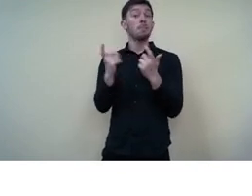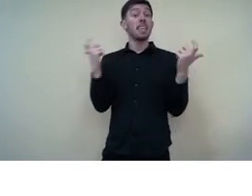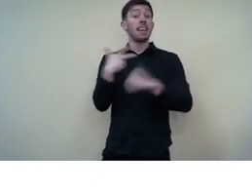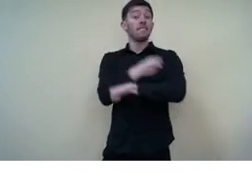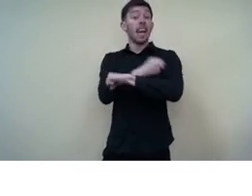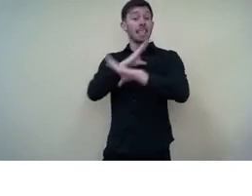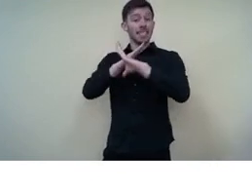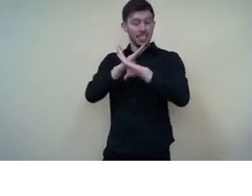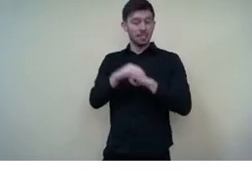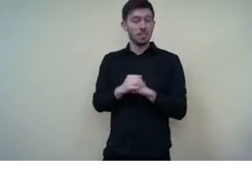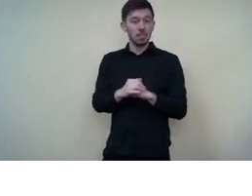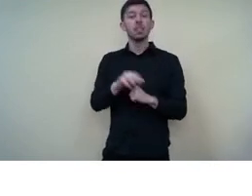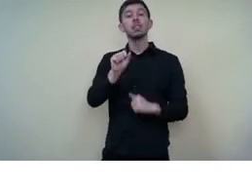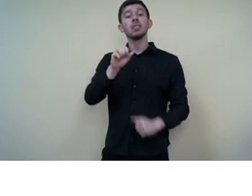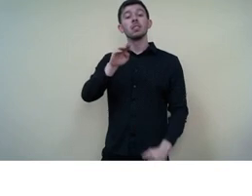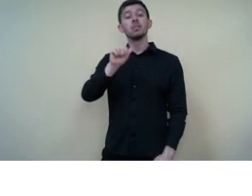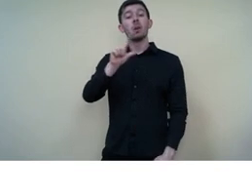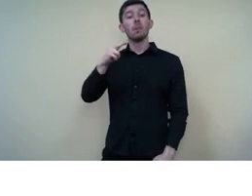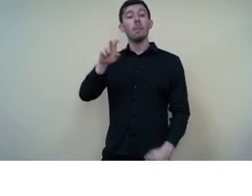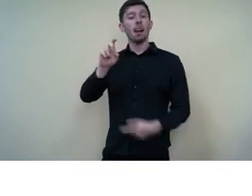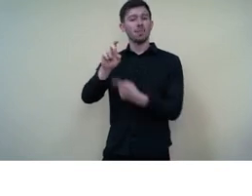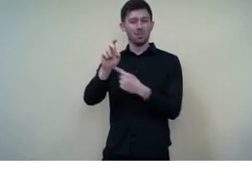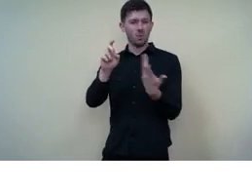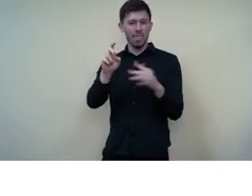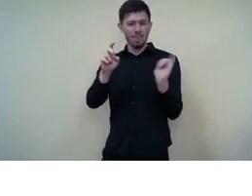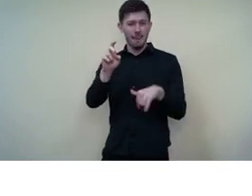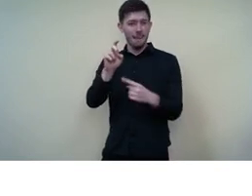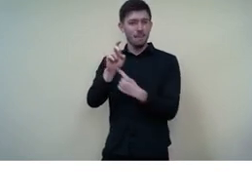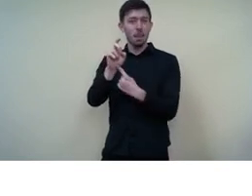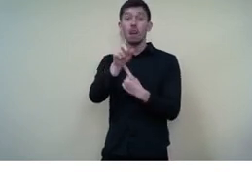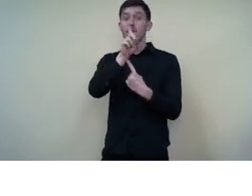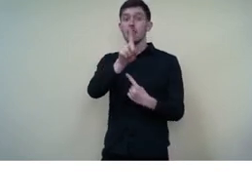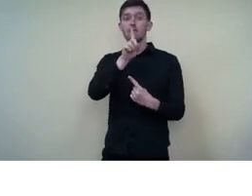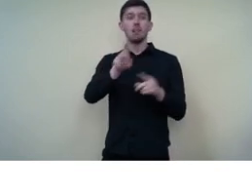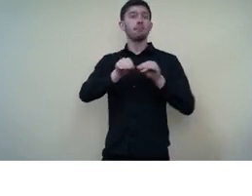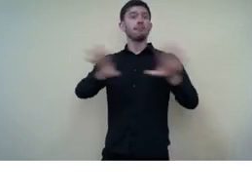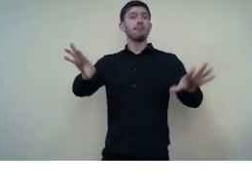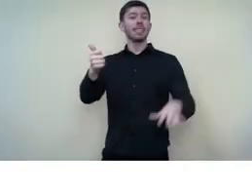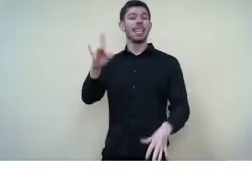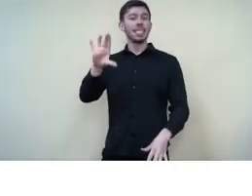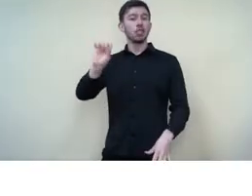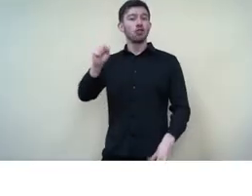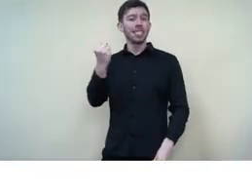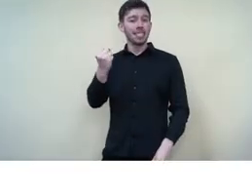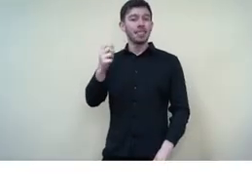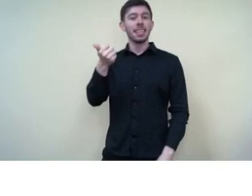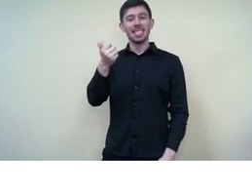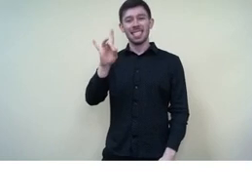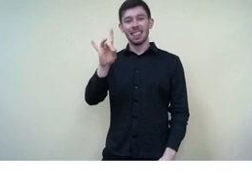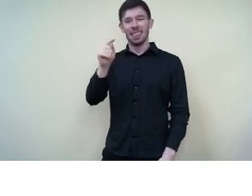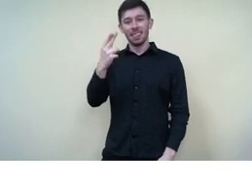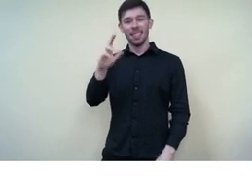took. So first is smallpox. Smallpox was really, really prevalent back in the 1800s and in the 18th